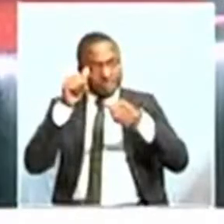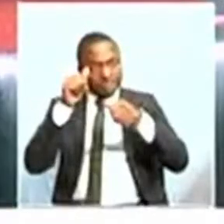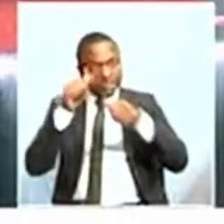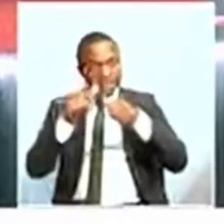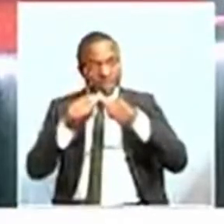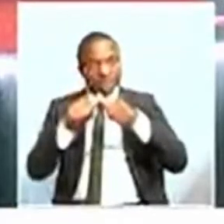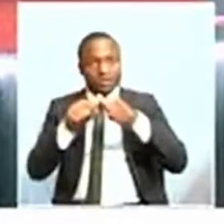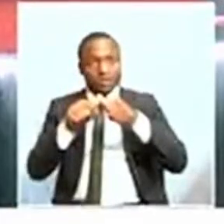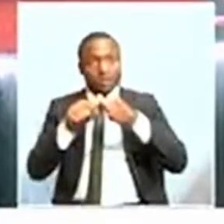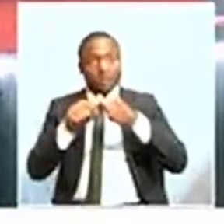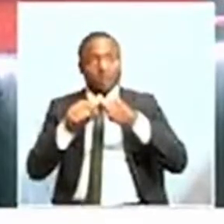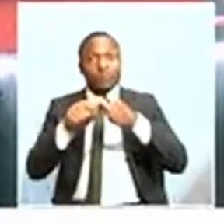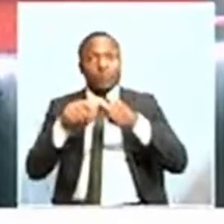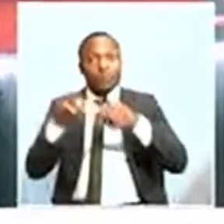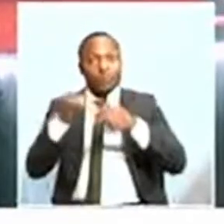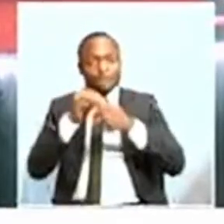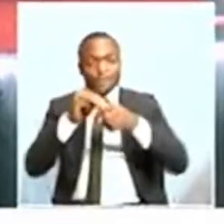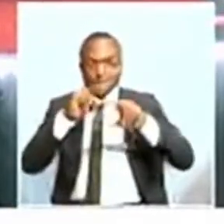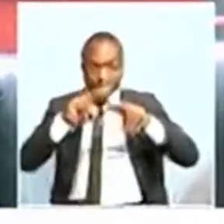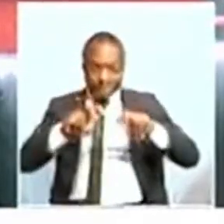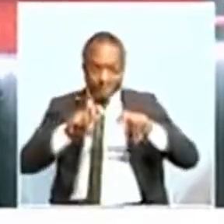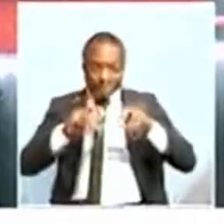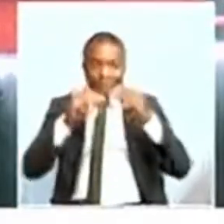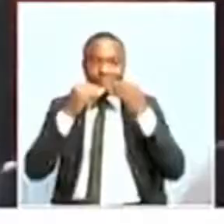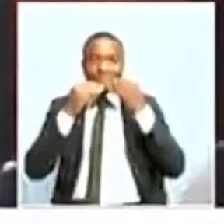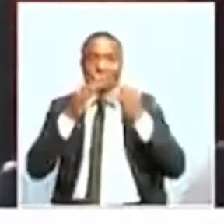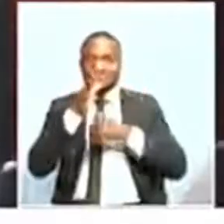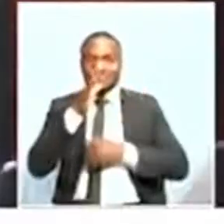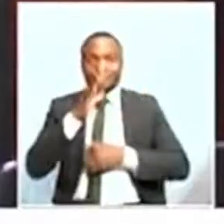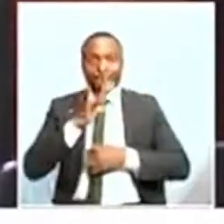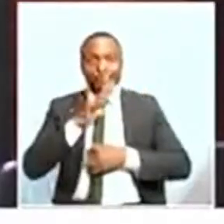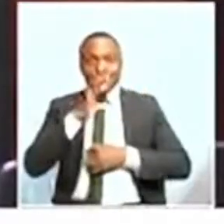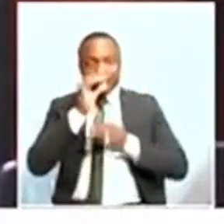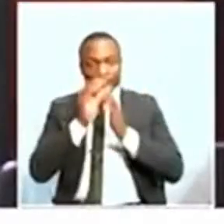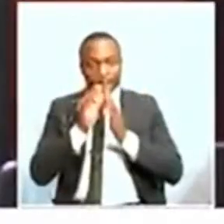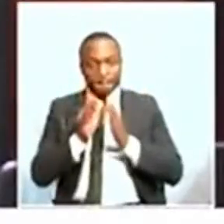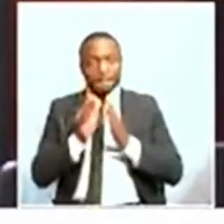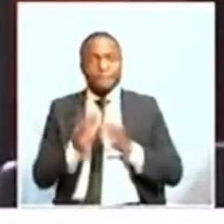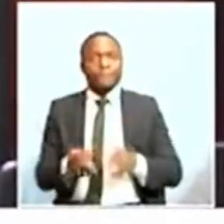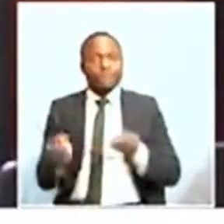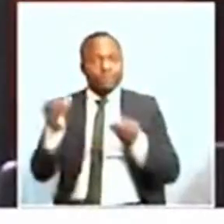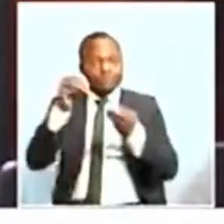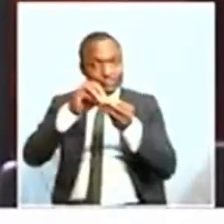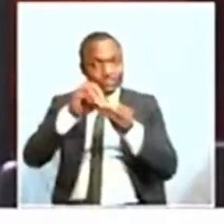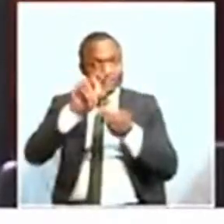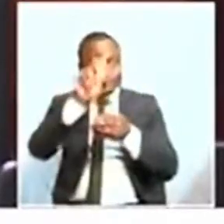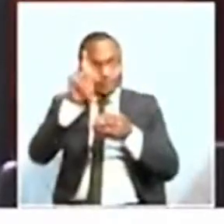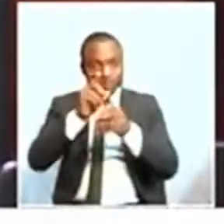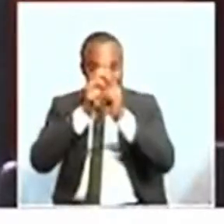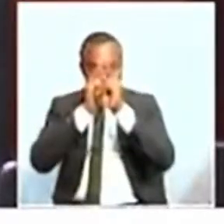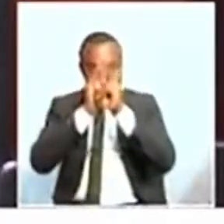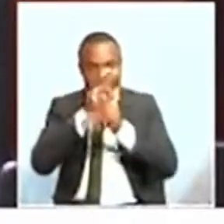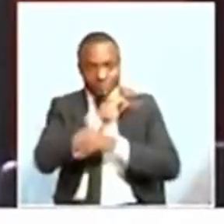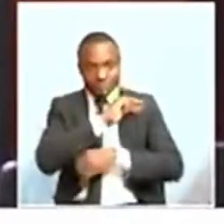mineral exploration. I thank you, Madam Speaker. Thank you. Supplementary questions. The Honorable Member for